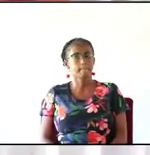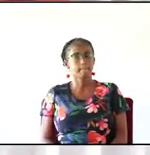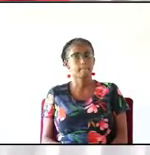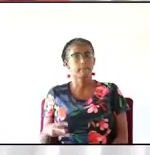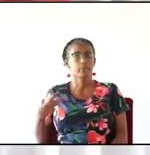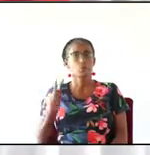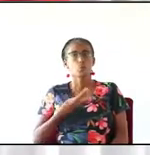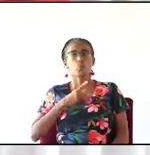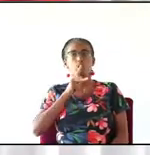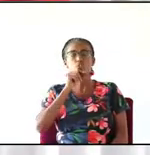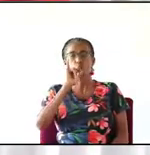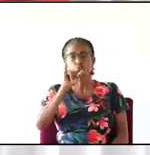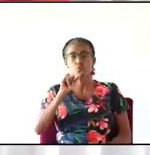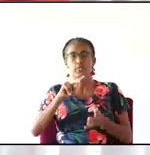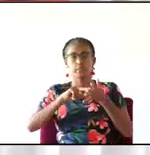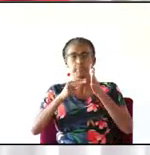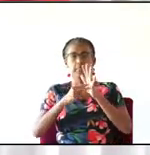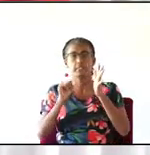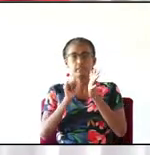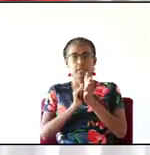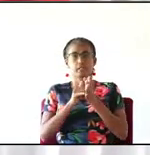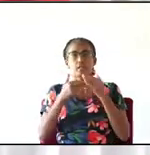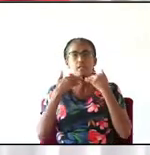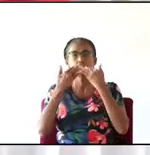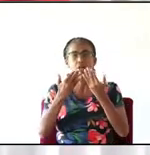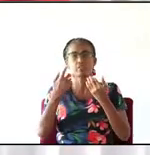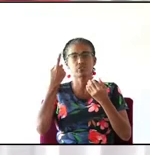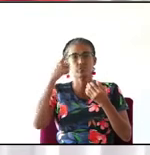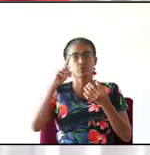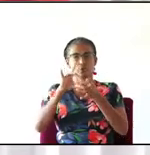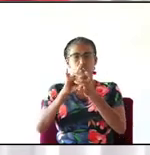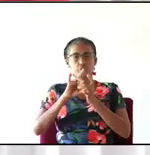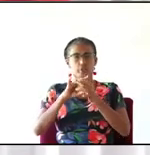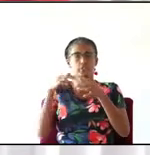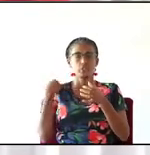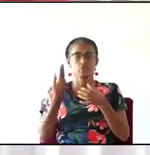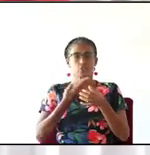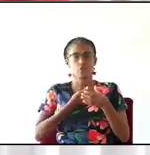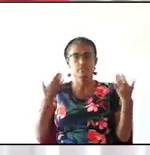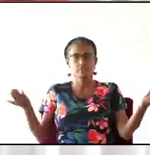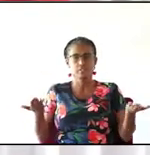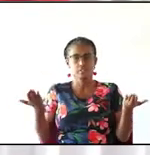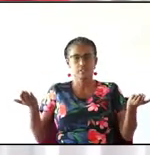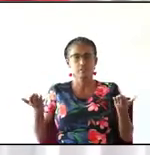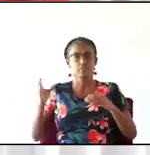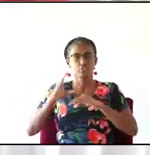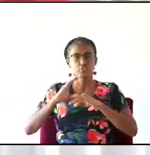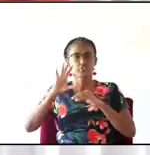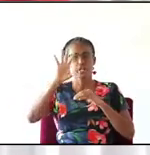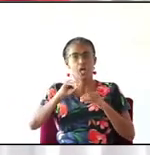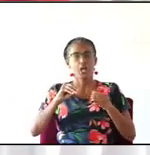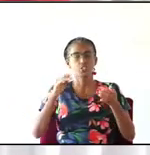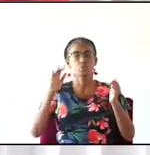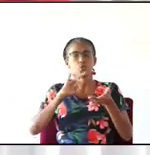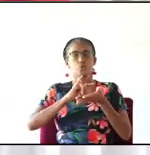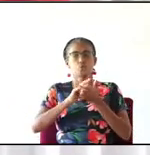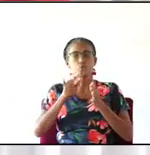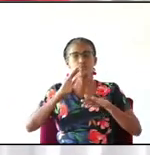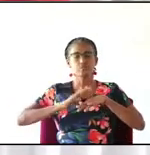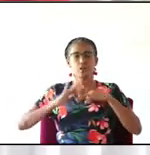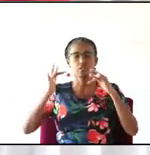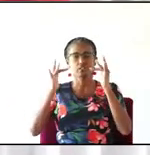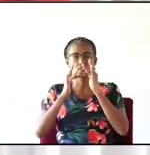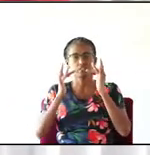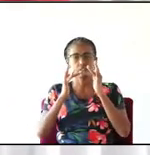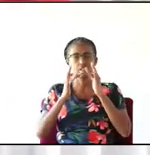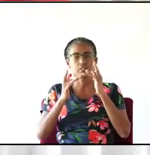here. We truly mean that. Thank you so much for joining us here in our auditorium and also those online, and trust that you have been blessed so